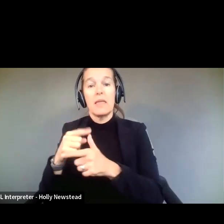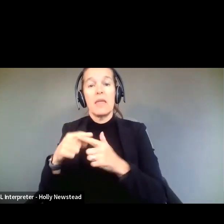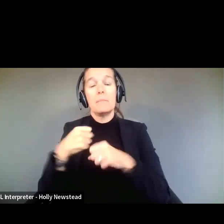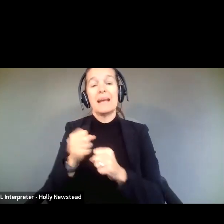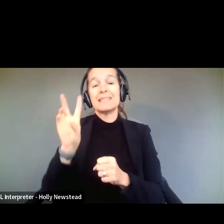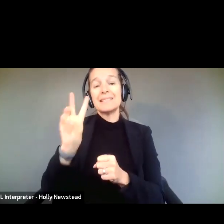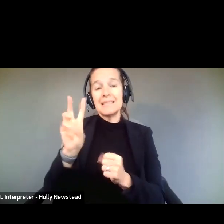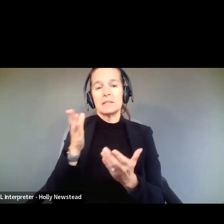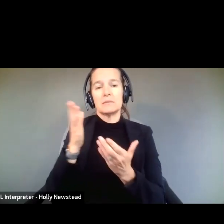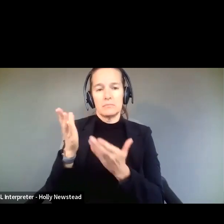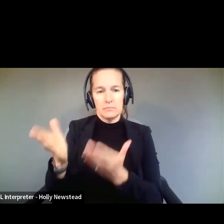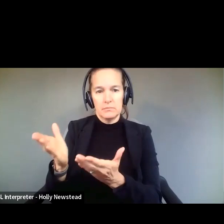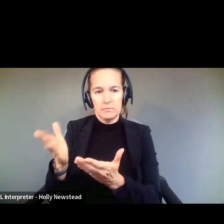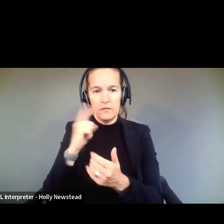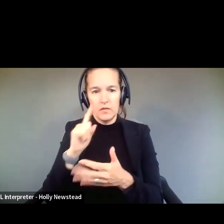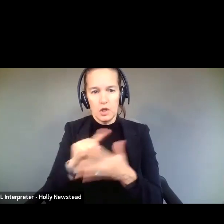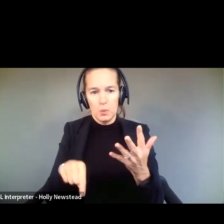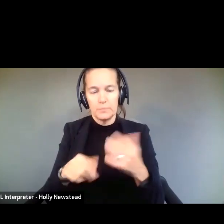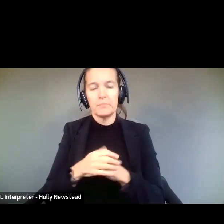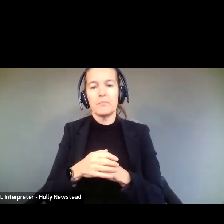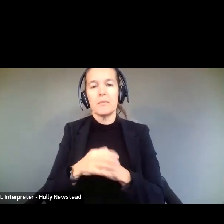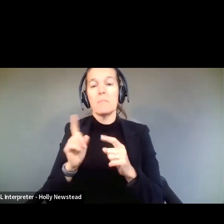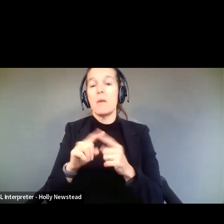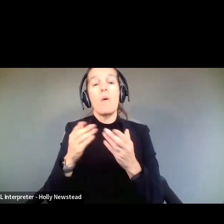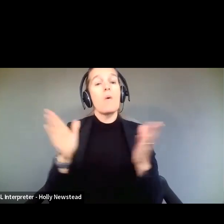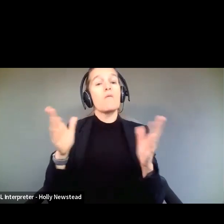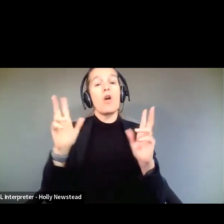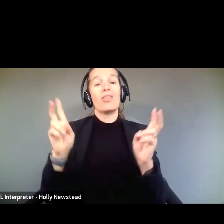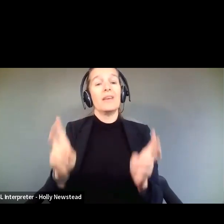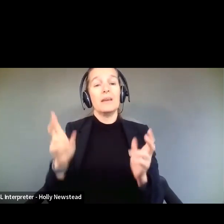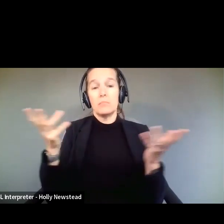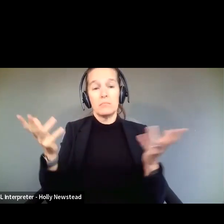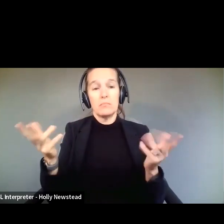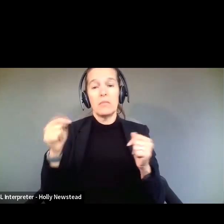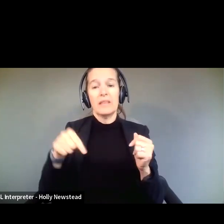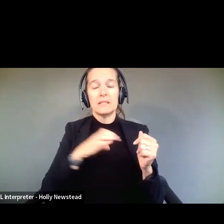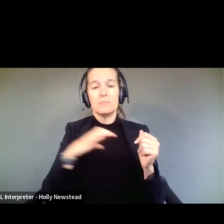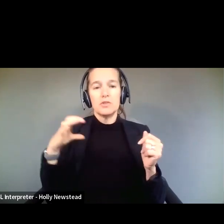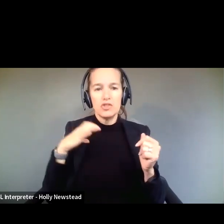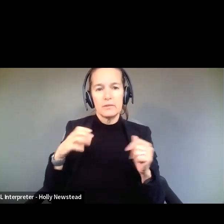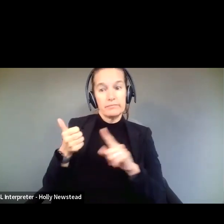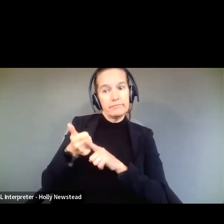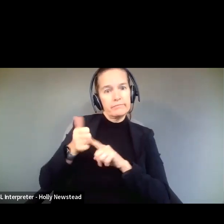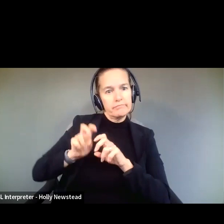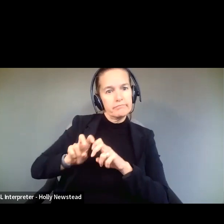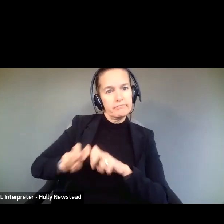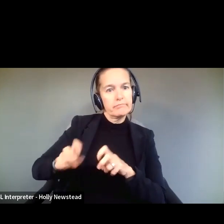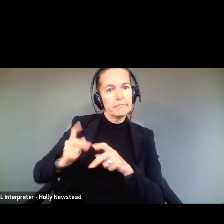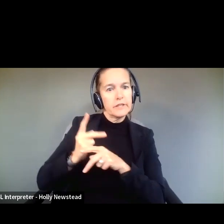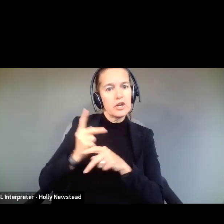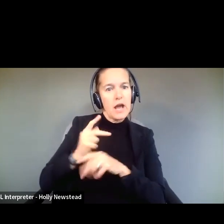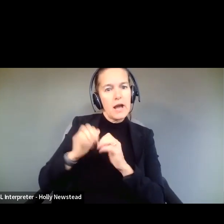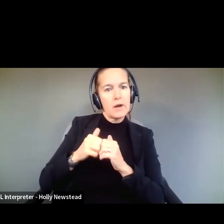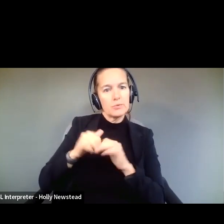you. But overall, the overall arching theme is this commission has intuitively figured out the route to